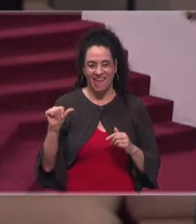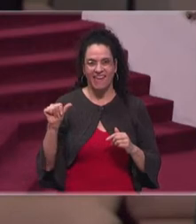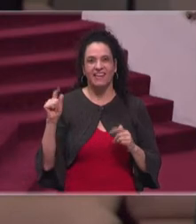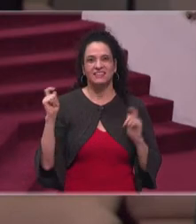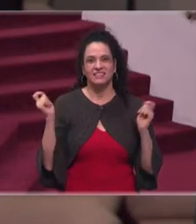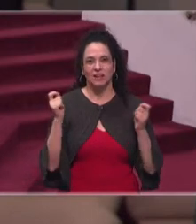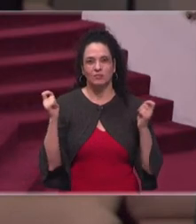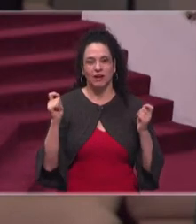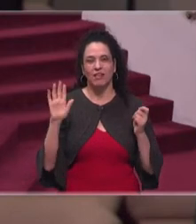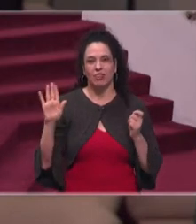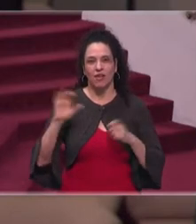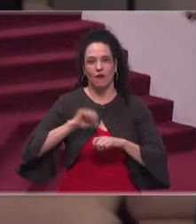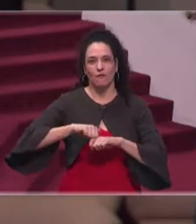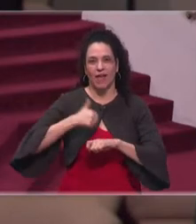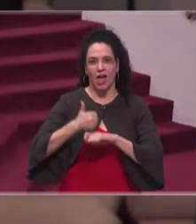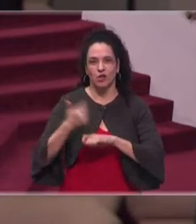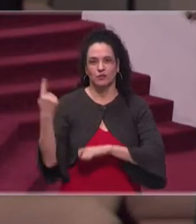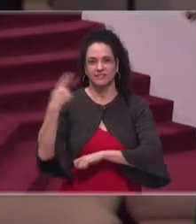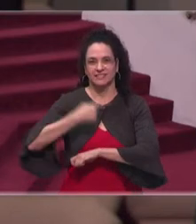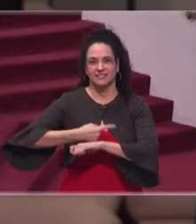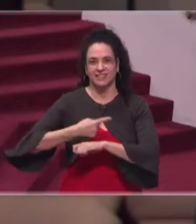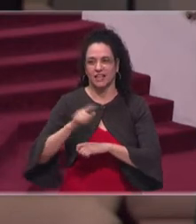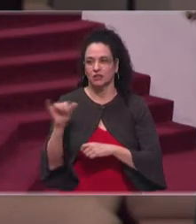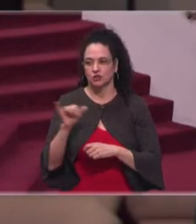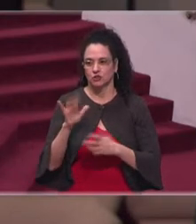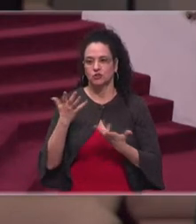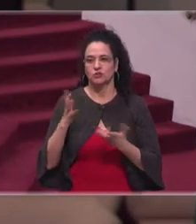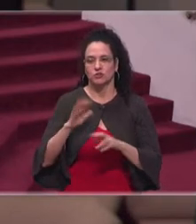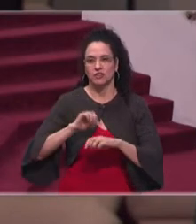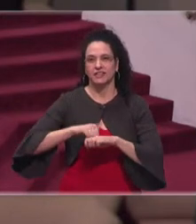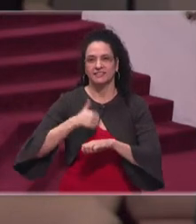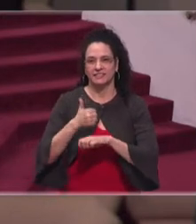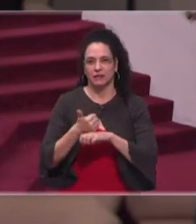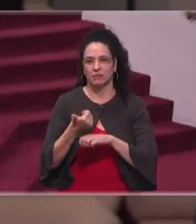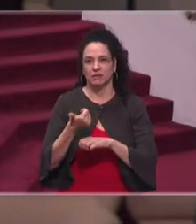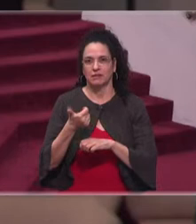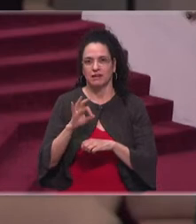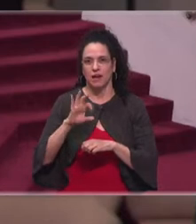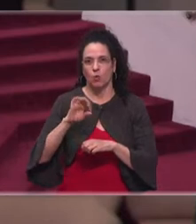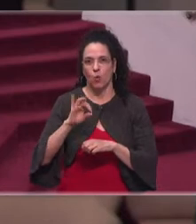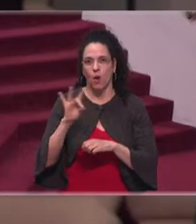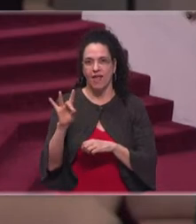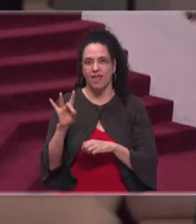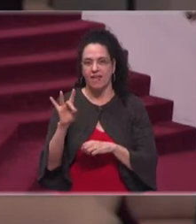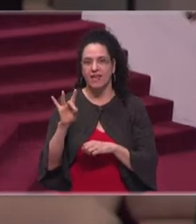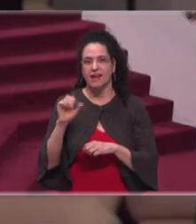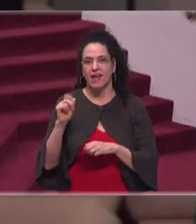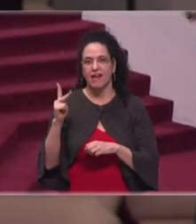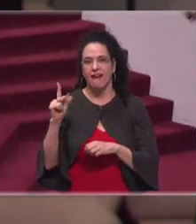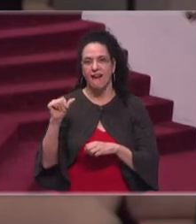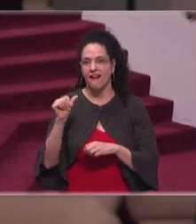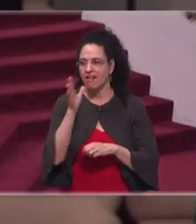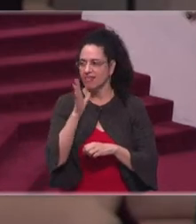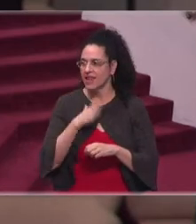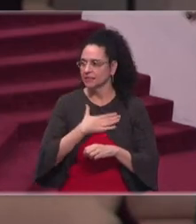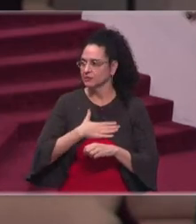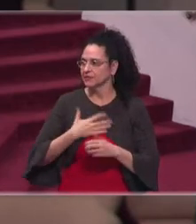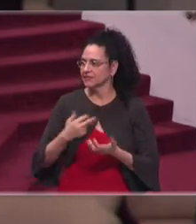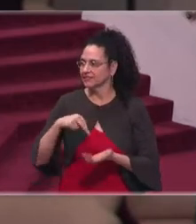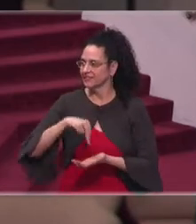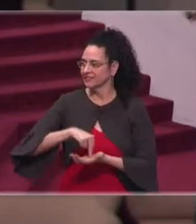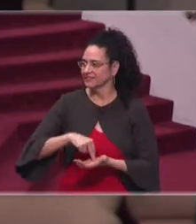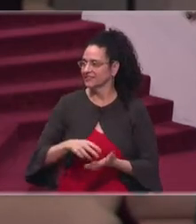celebrating their Founders' Day as well, been founded in 1908. Ladies, will you please stand?